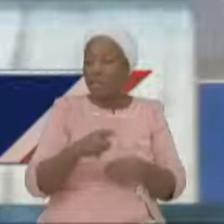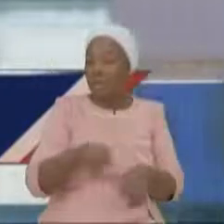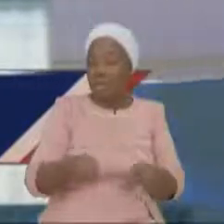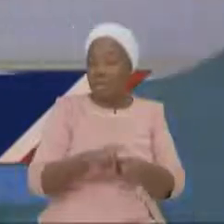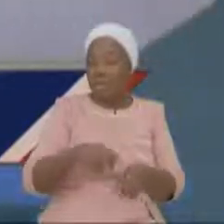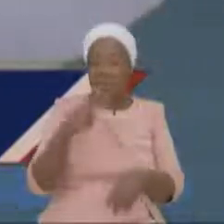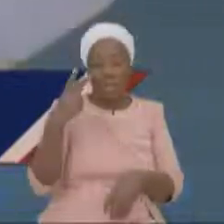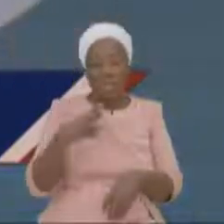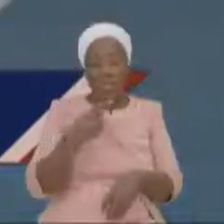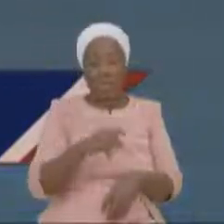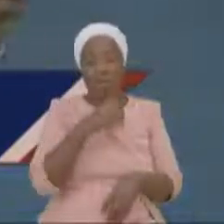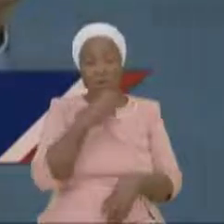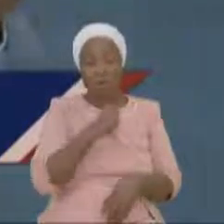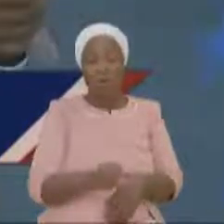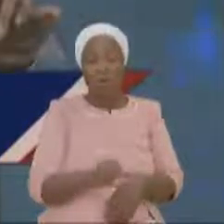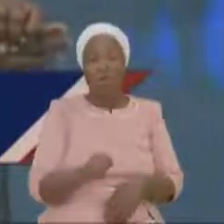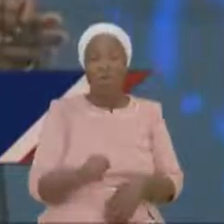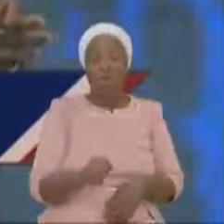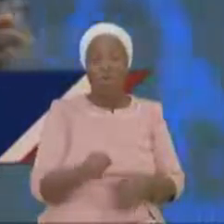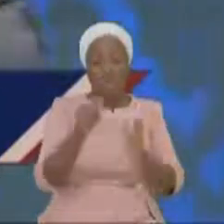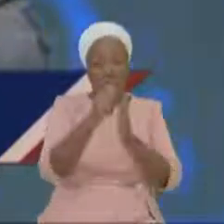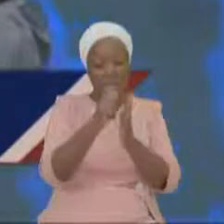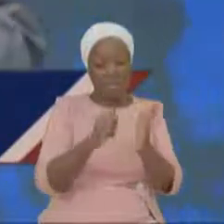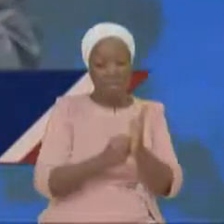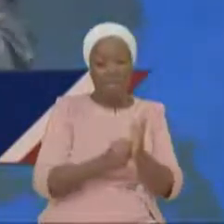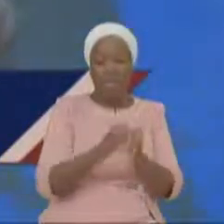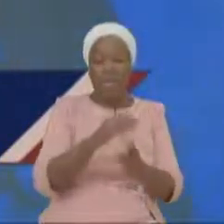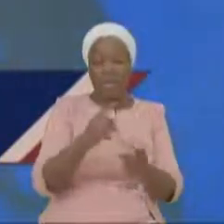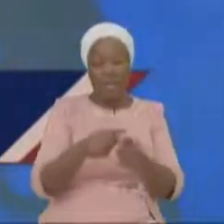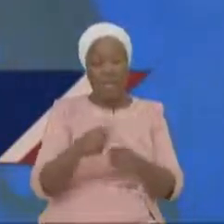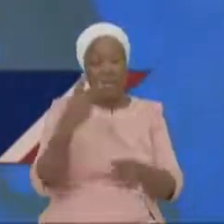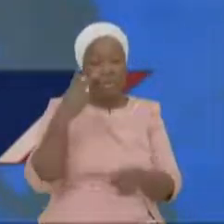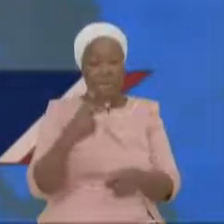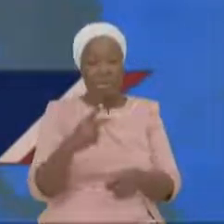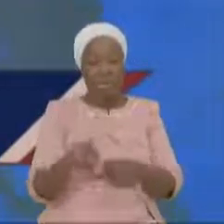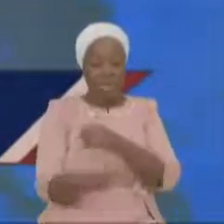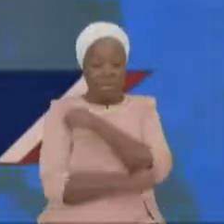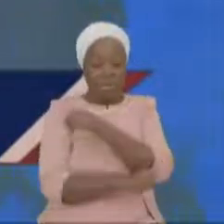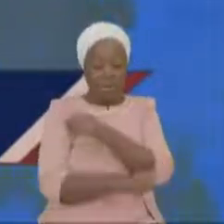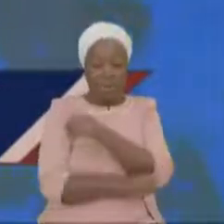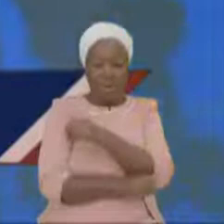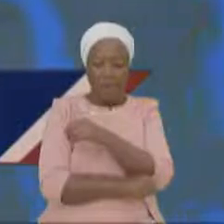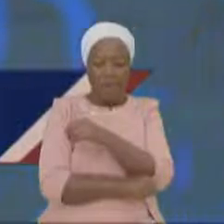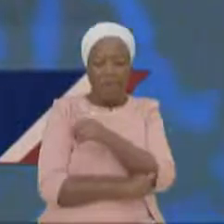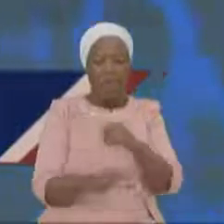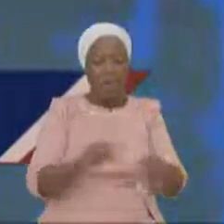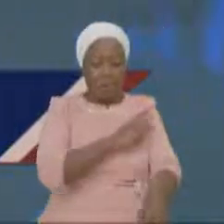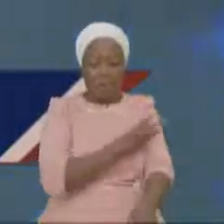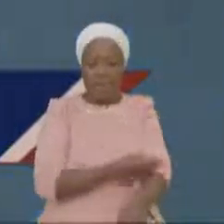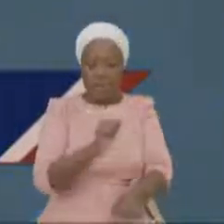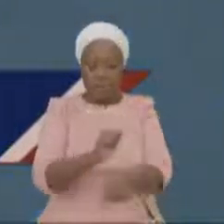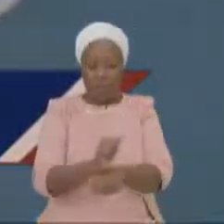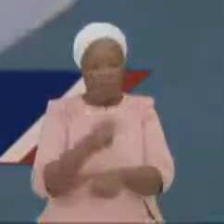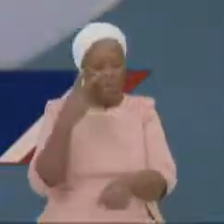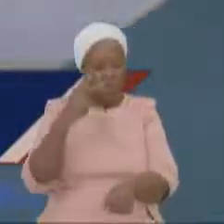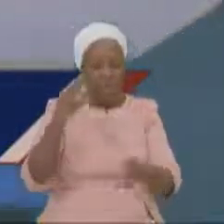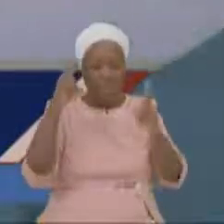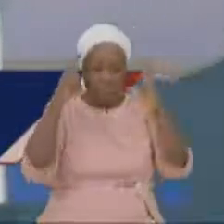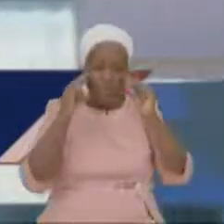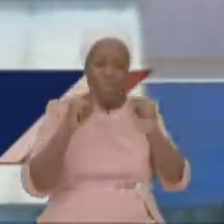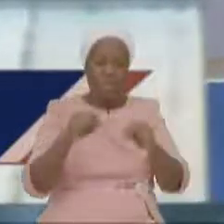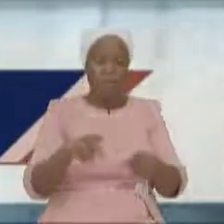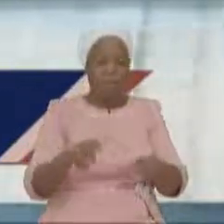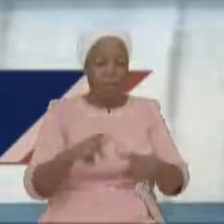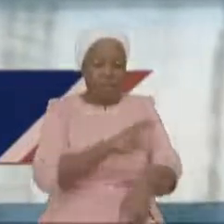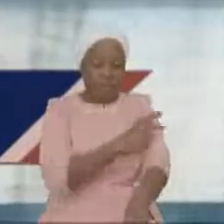at the Old Testament, and we look at Abraham, mighty works, and we look at Moses, mighty works, and